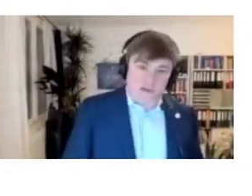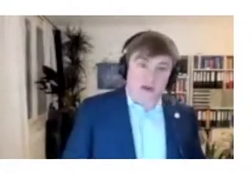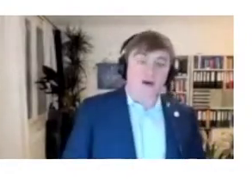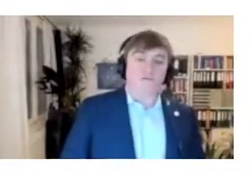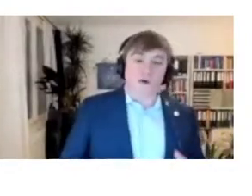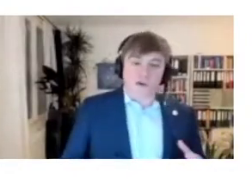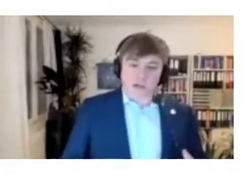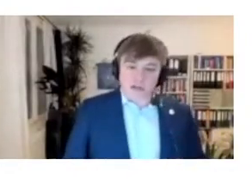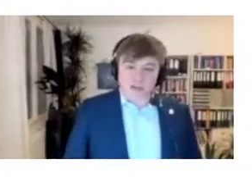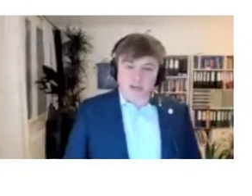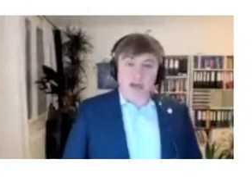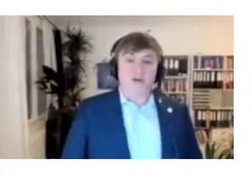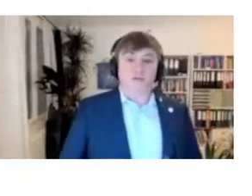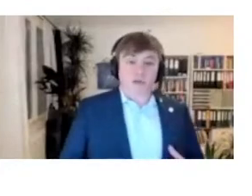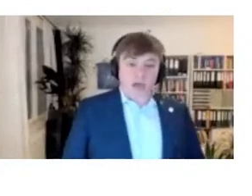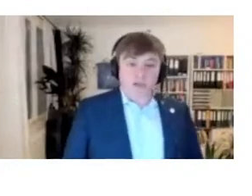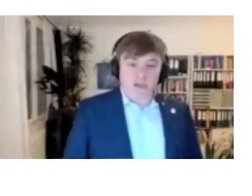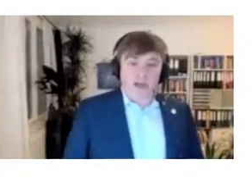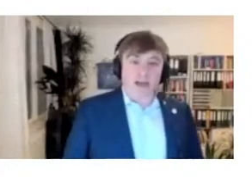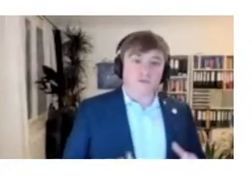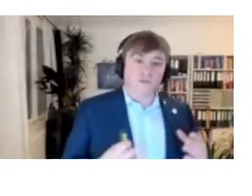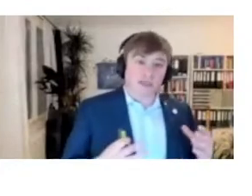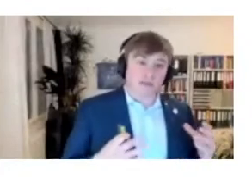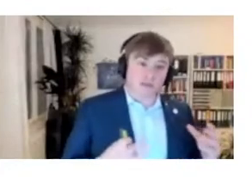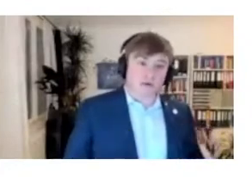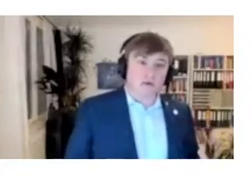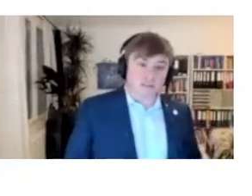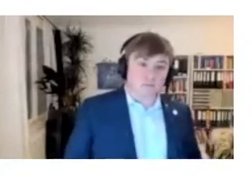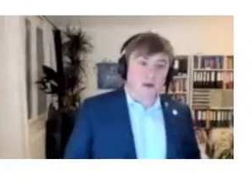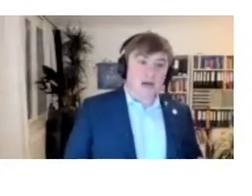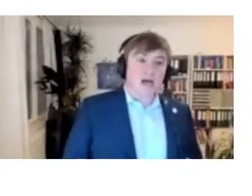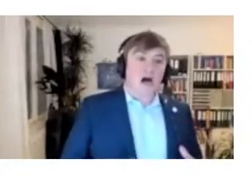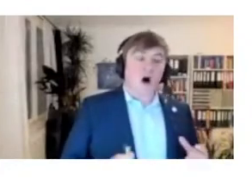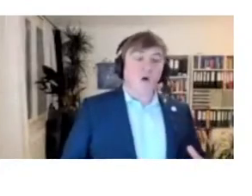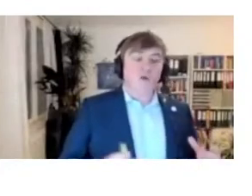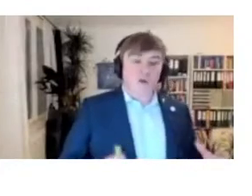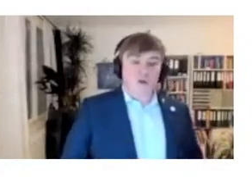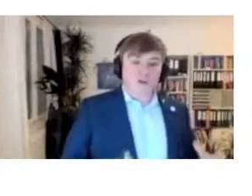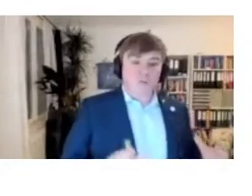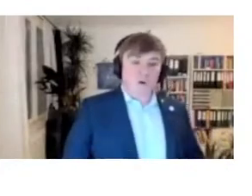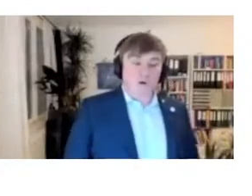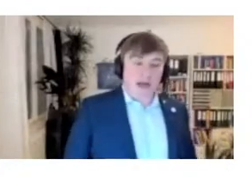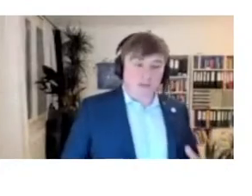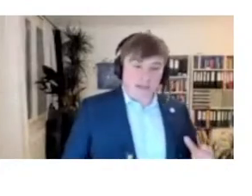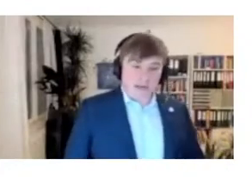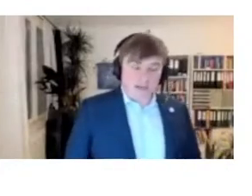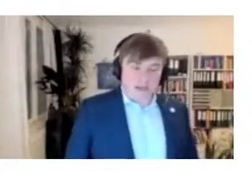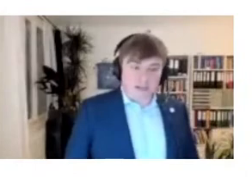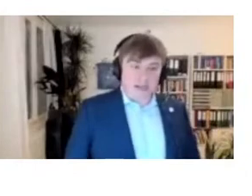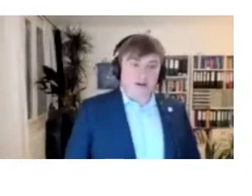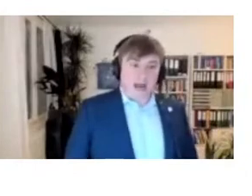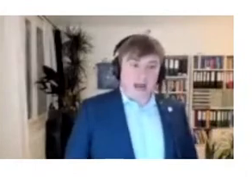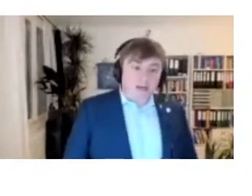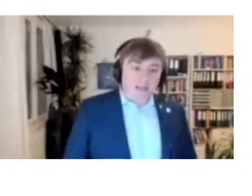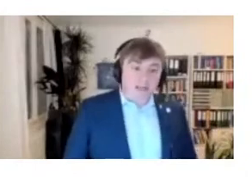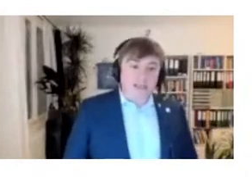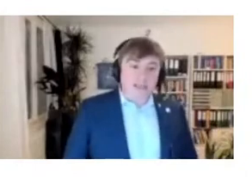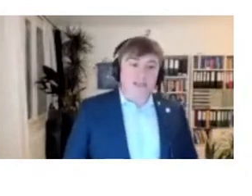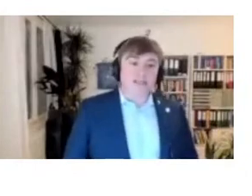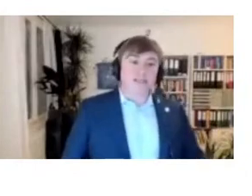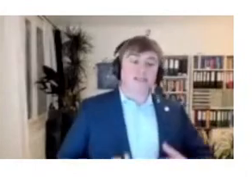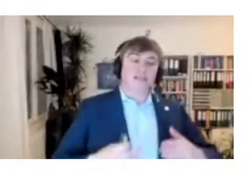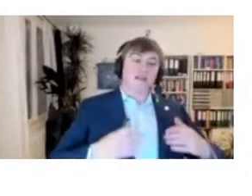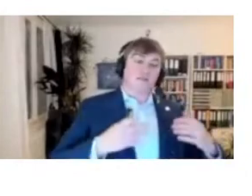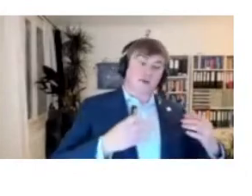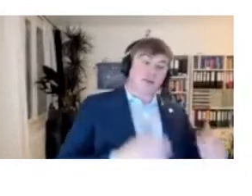expression, for education, for culture and for media pluralism, all those smaller applications are inherently